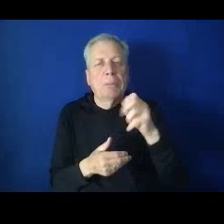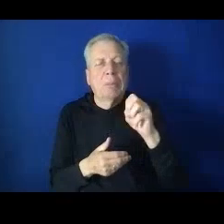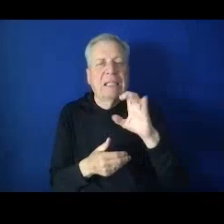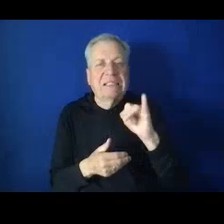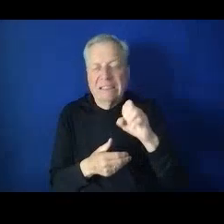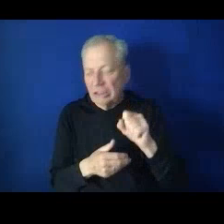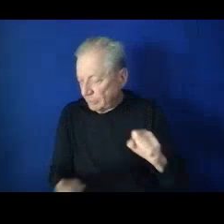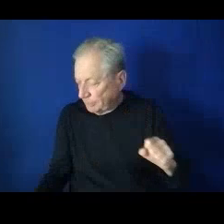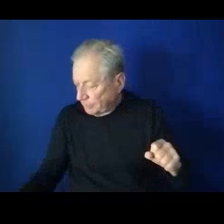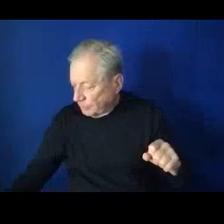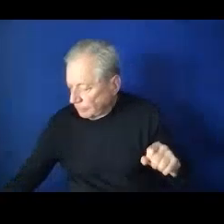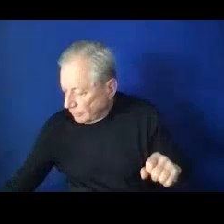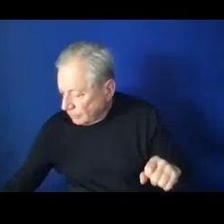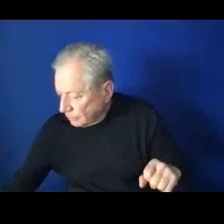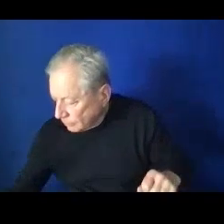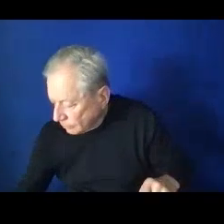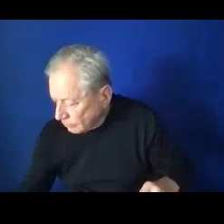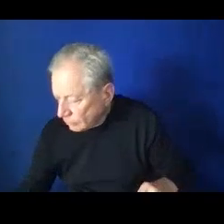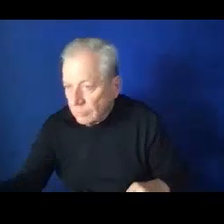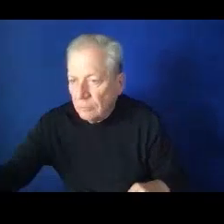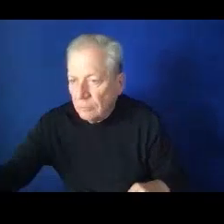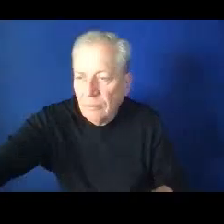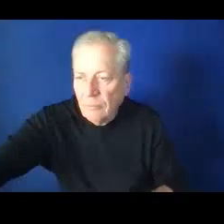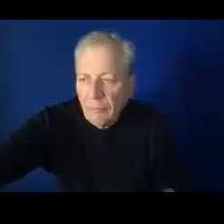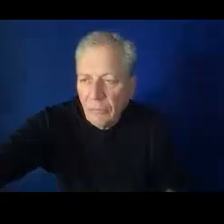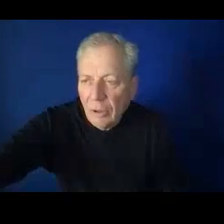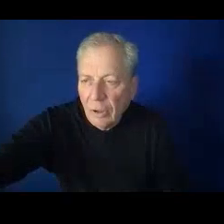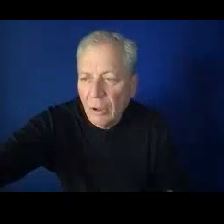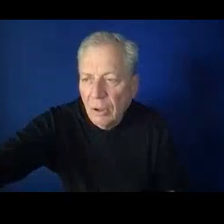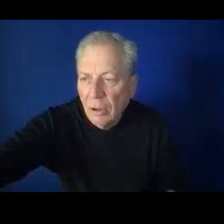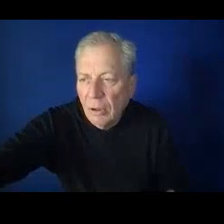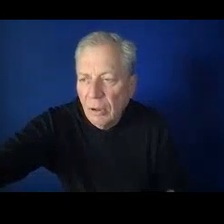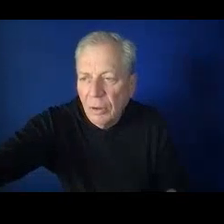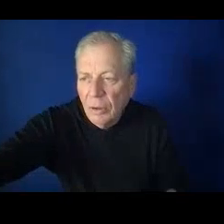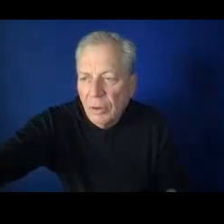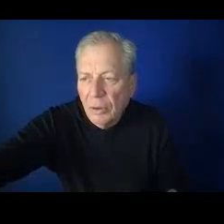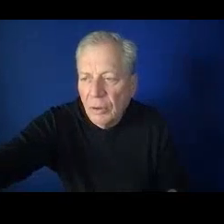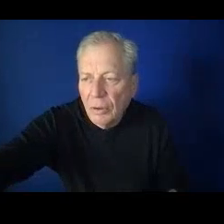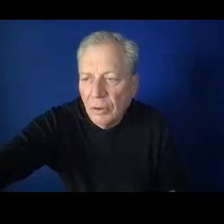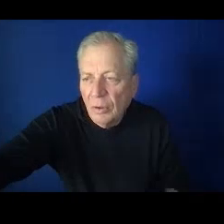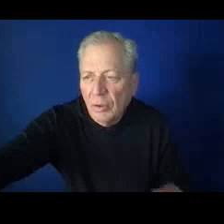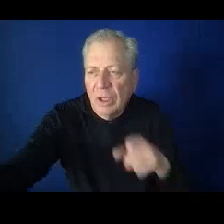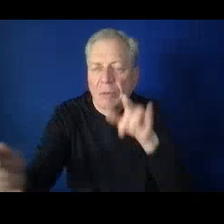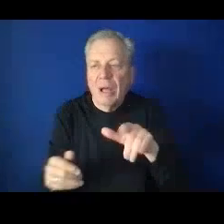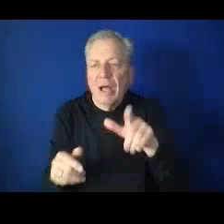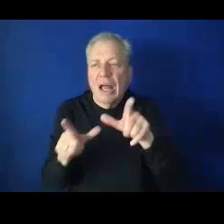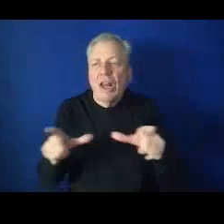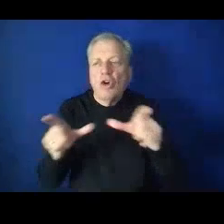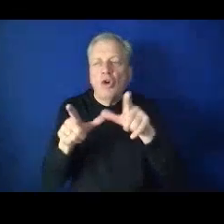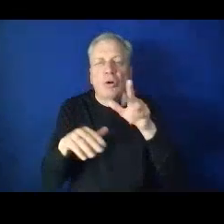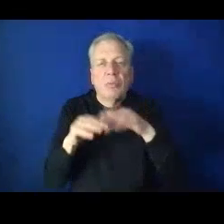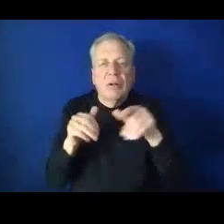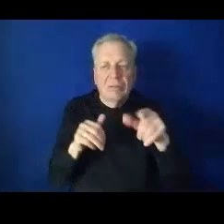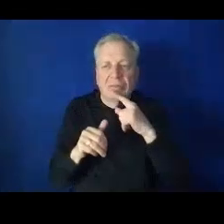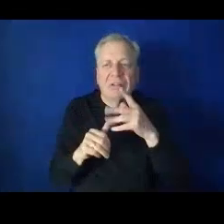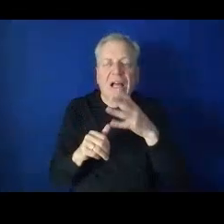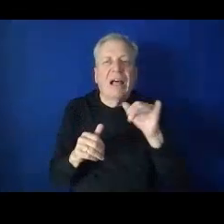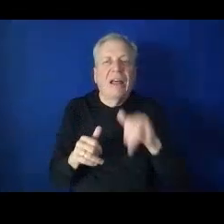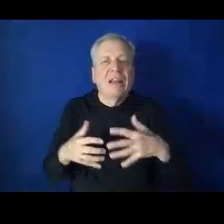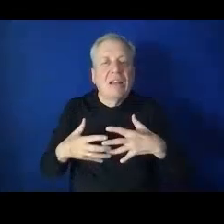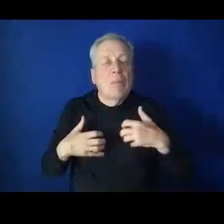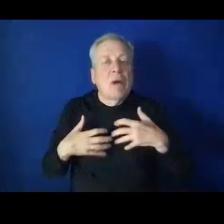this plant, there's a location by Lone Star, a thermal area, and usually monkey flowers like it wet, and